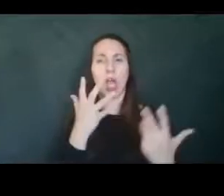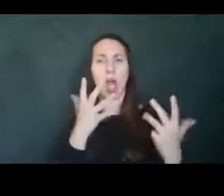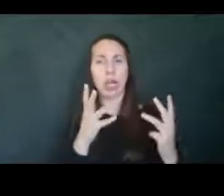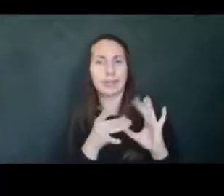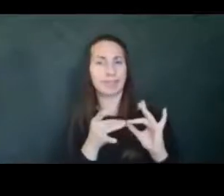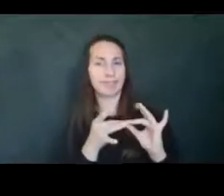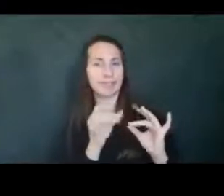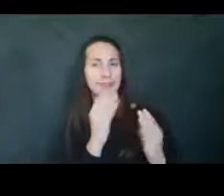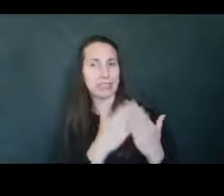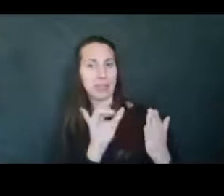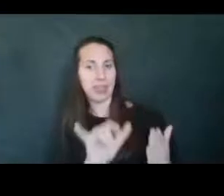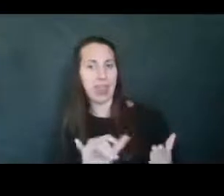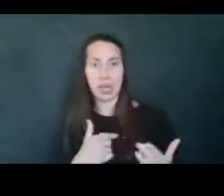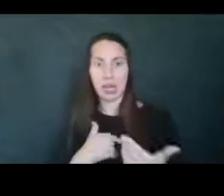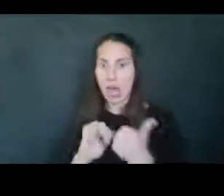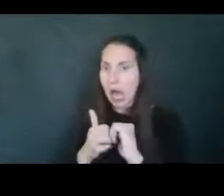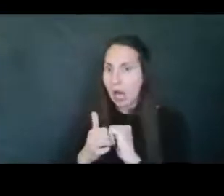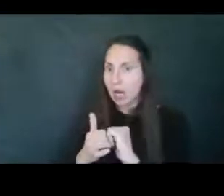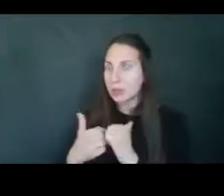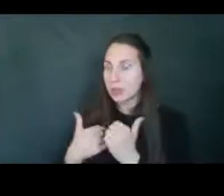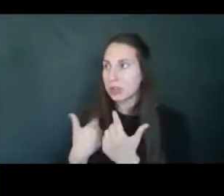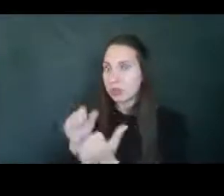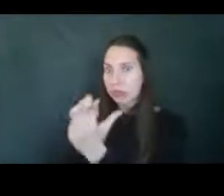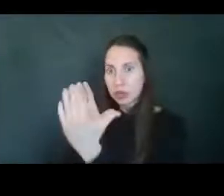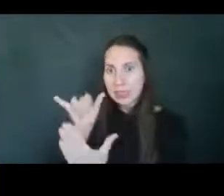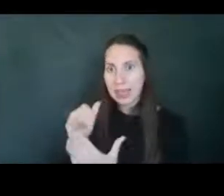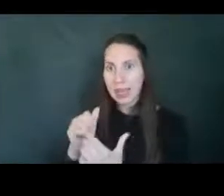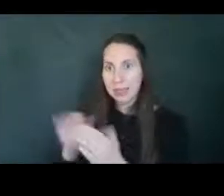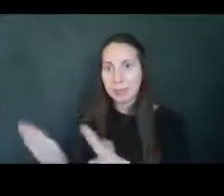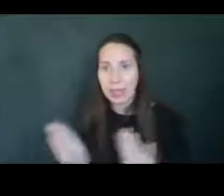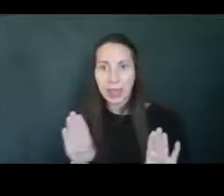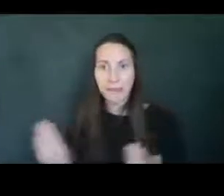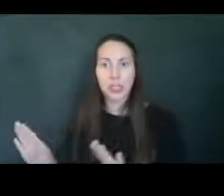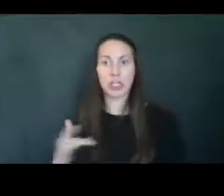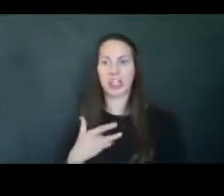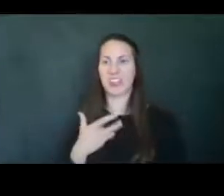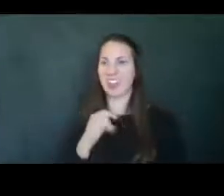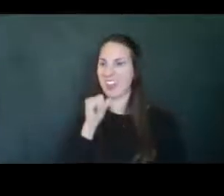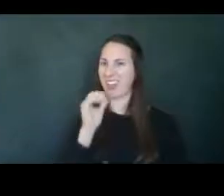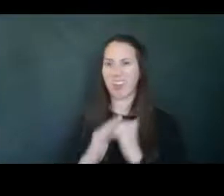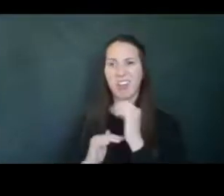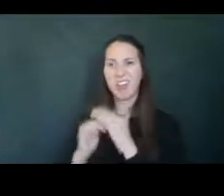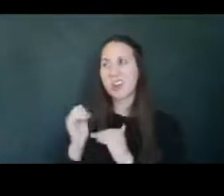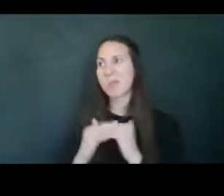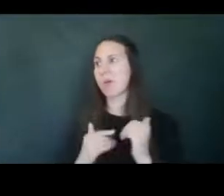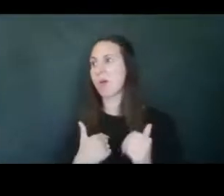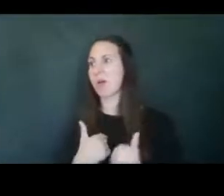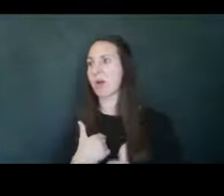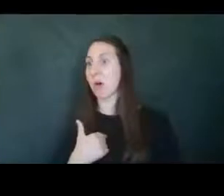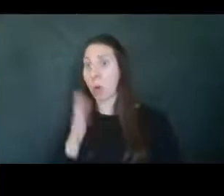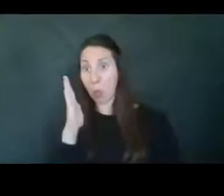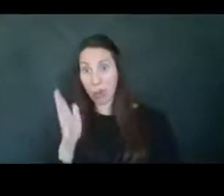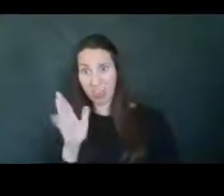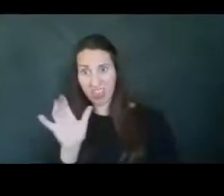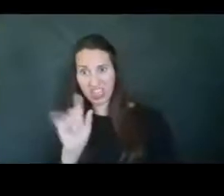behavior. You know, I really feel uncomfortable, and, you know, is this going to change my home? And then the